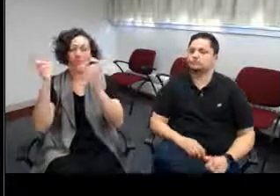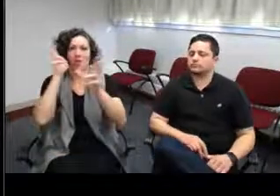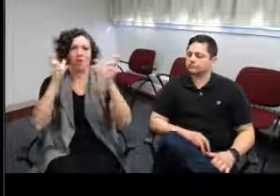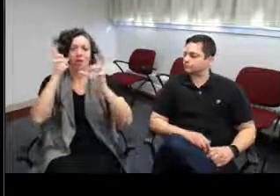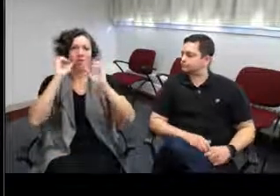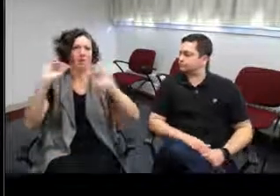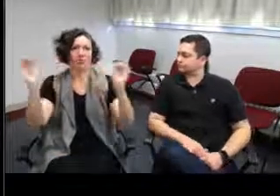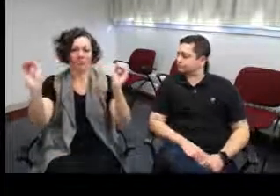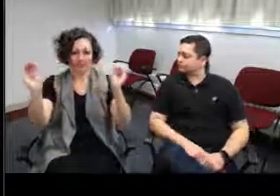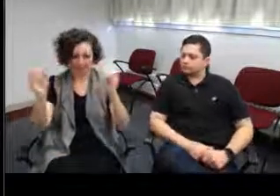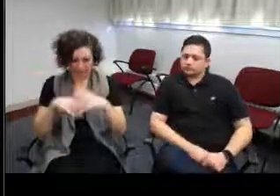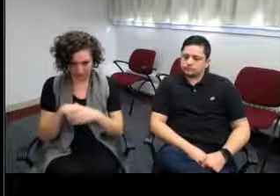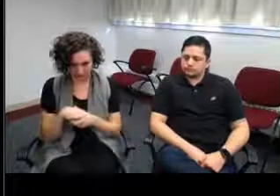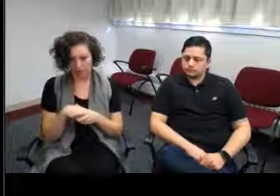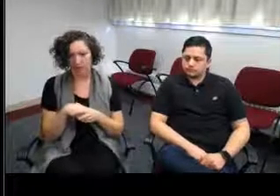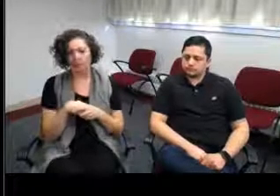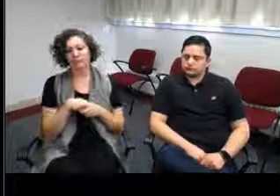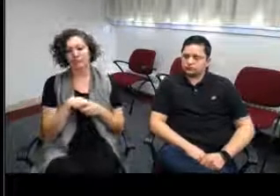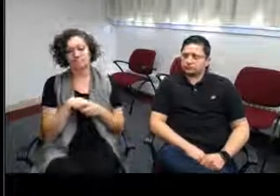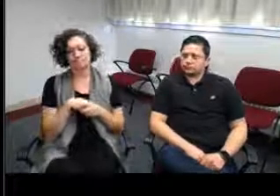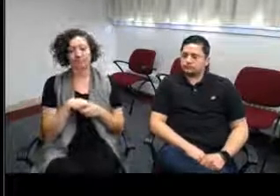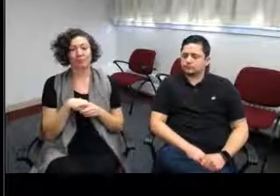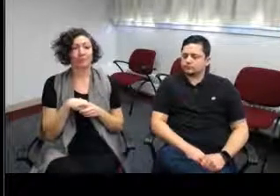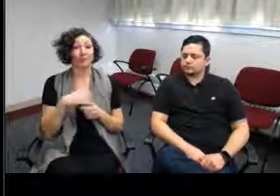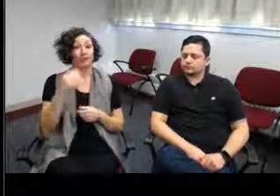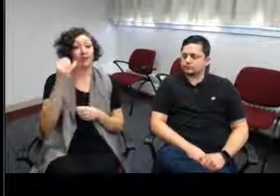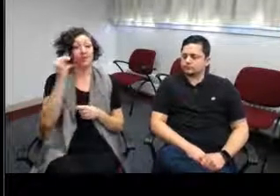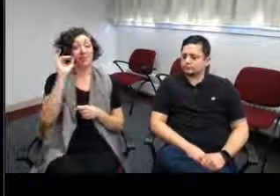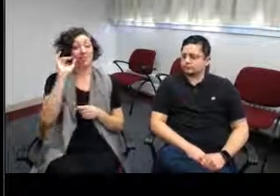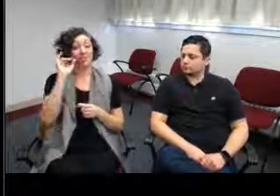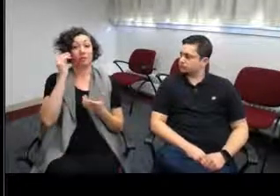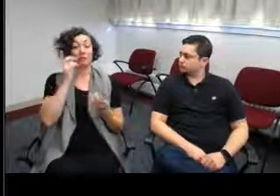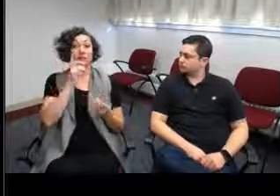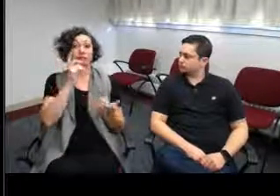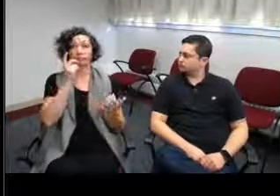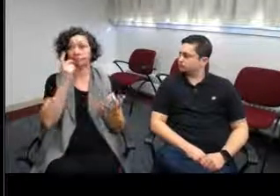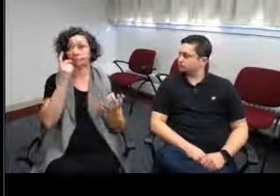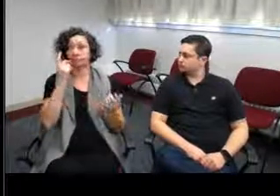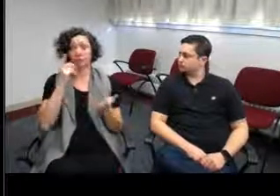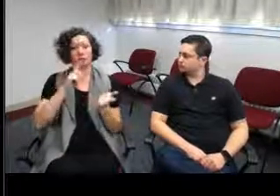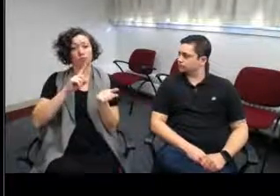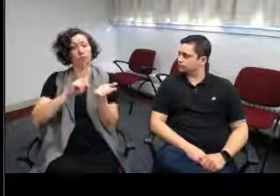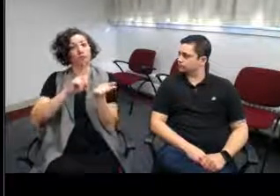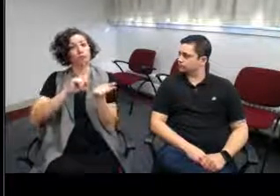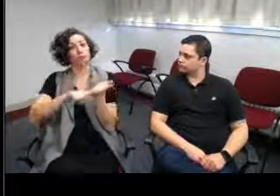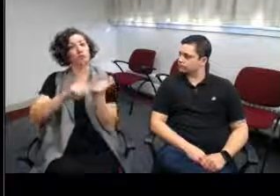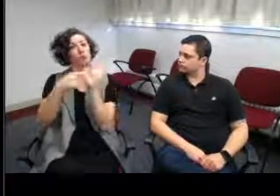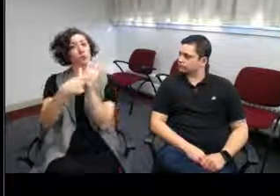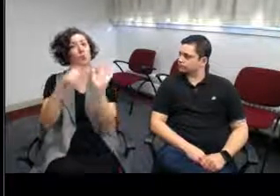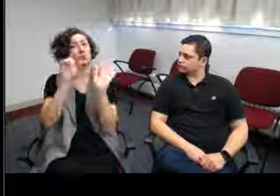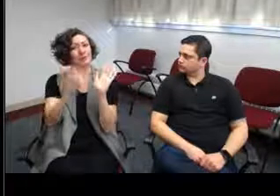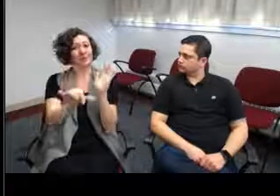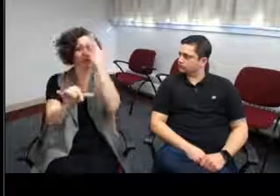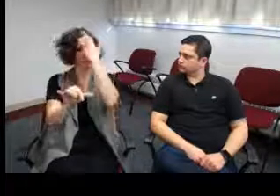4 or 5 when they're school age, and accessing it in a different way because they haven't had that auditory piece up until that